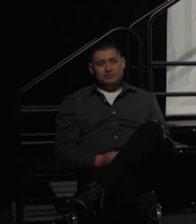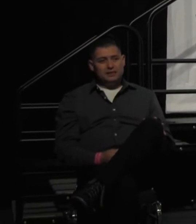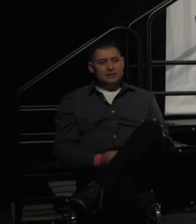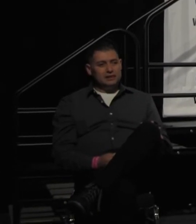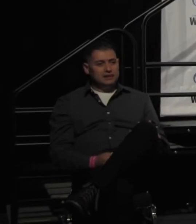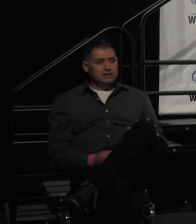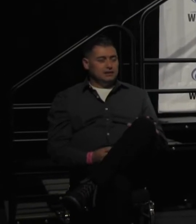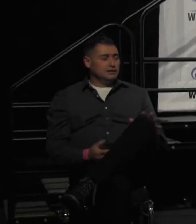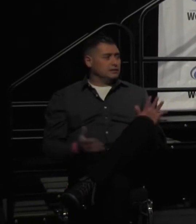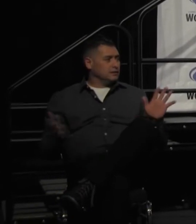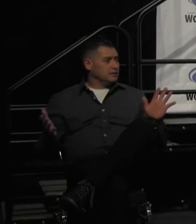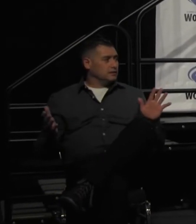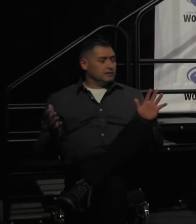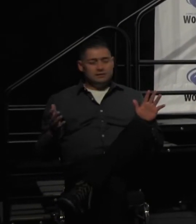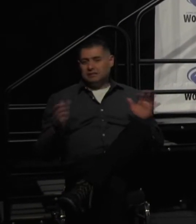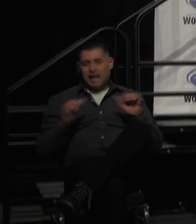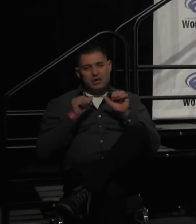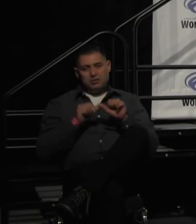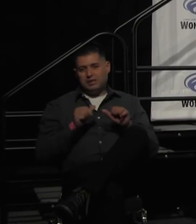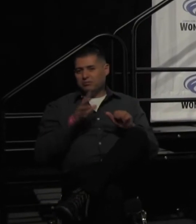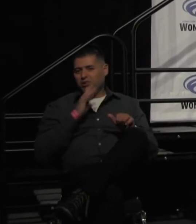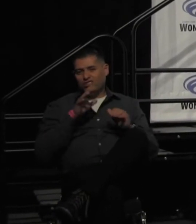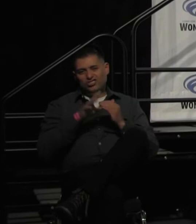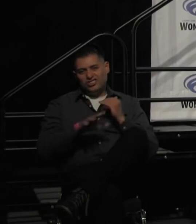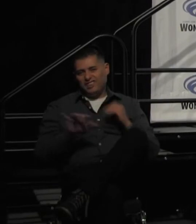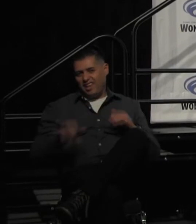I don't keep track of shit like that.